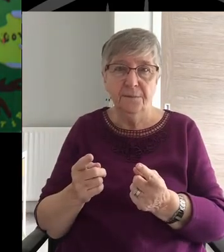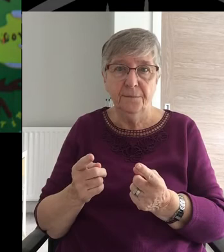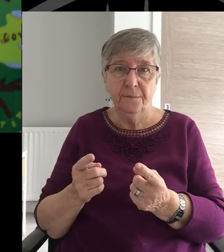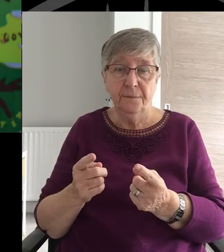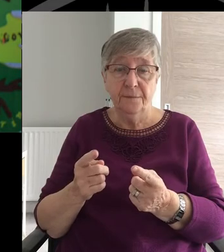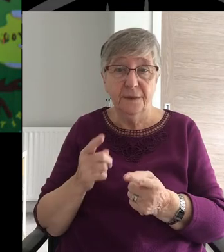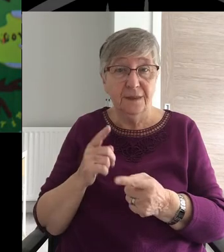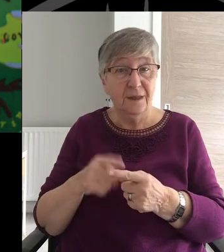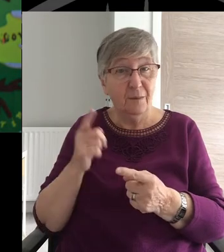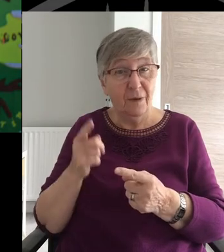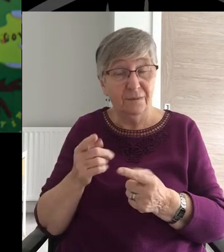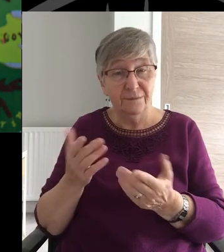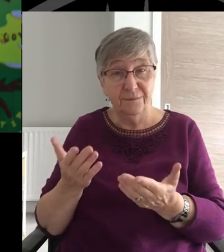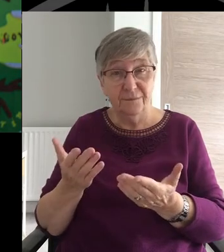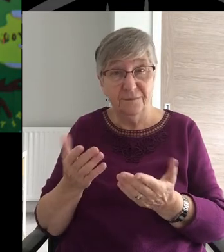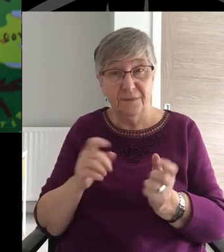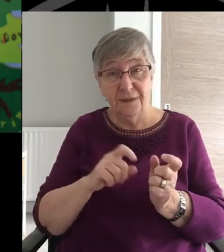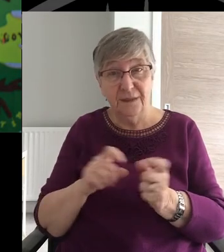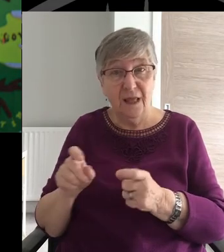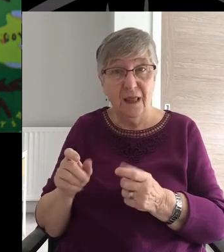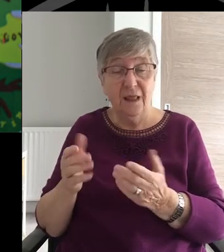And yet,